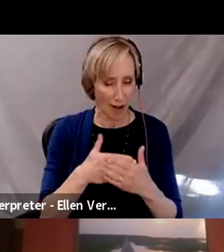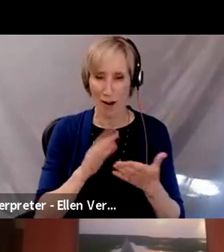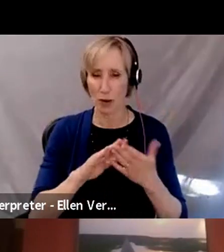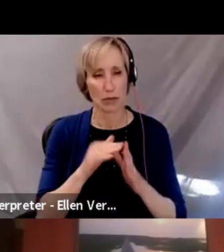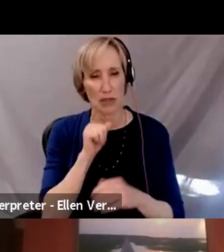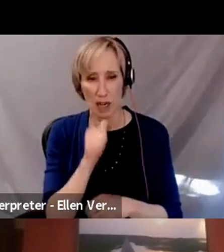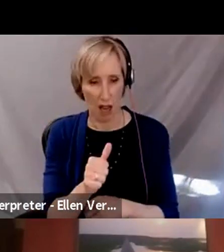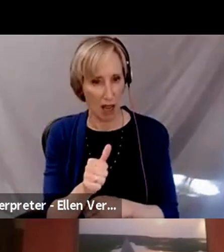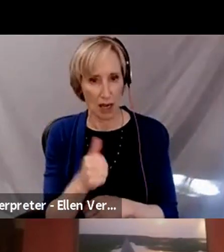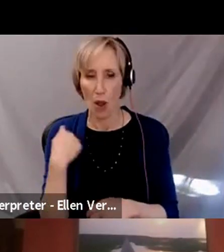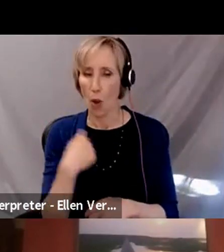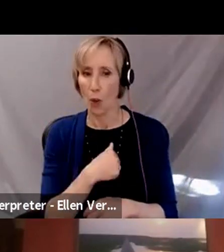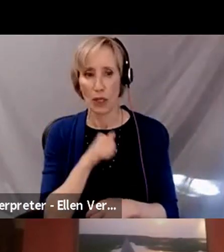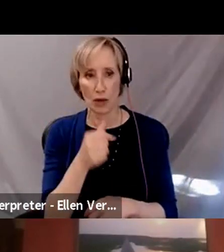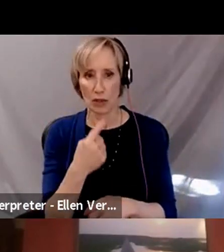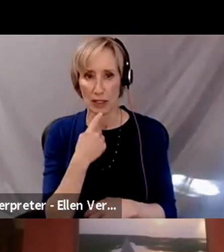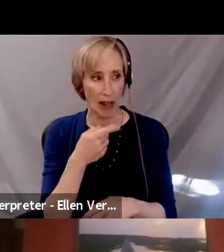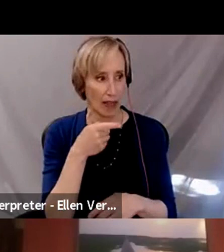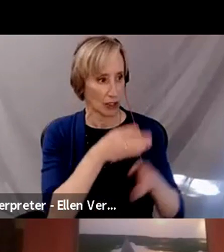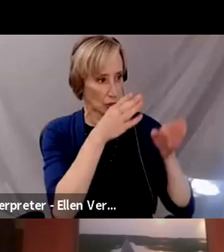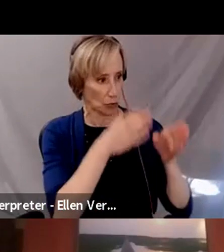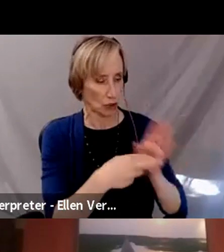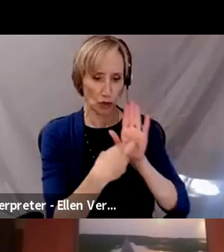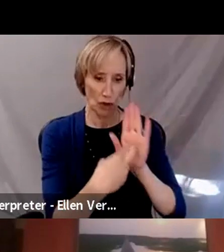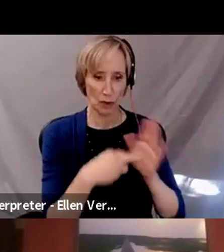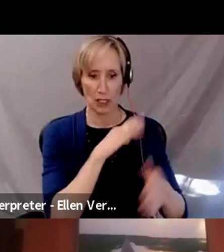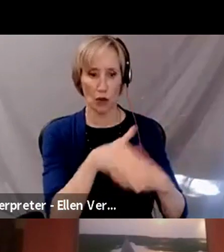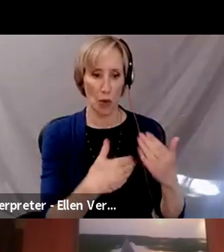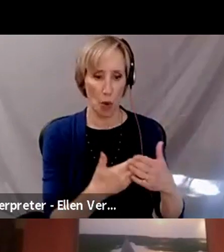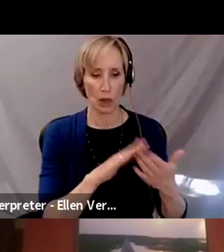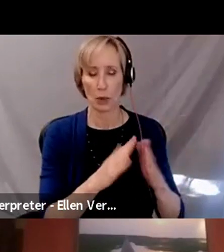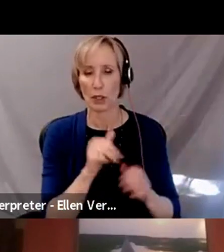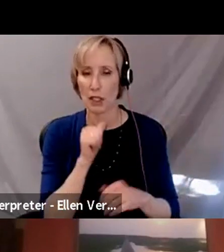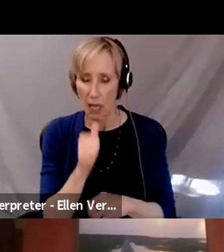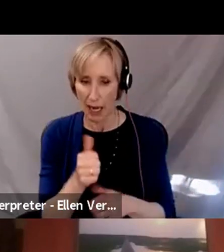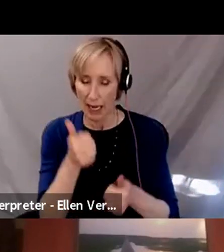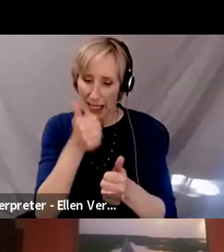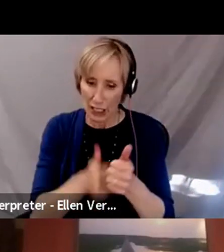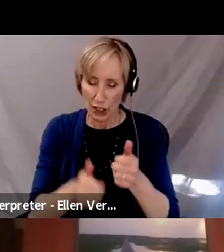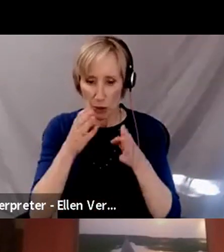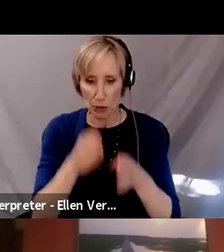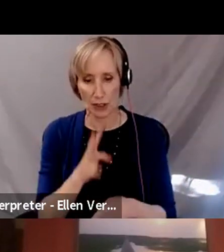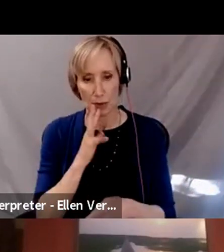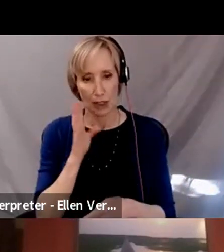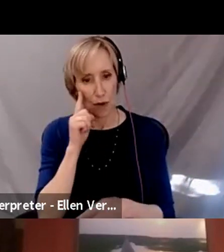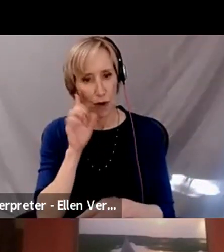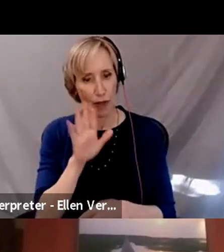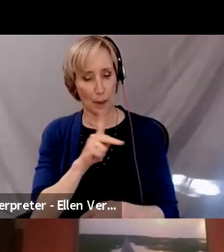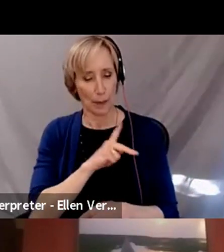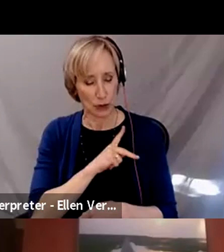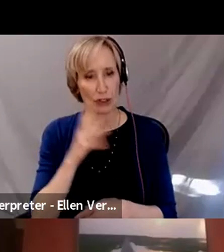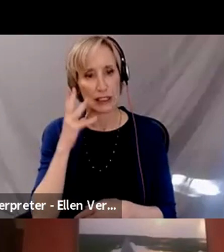one person's thoughts as representative of an entire community. I just wanted to make sure that I said that. So our